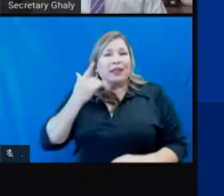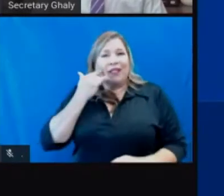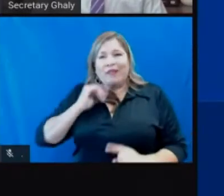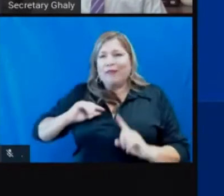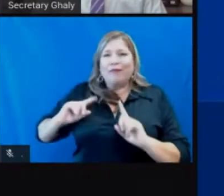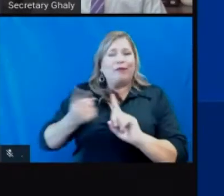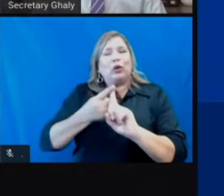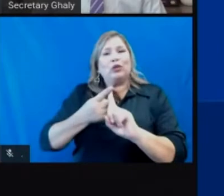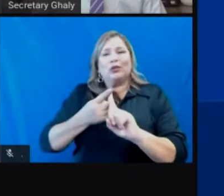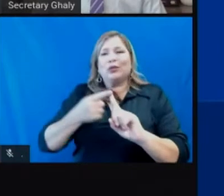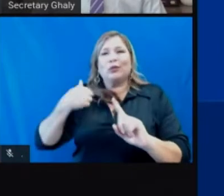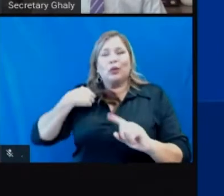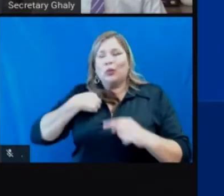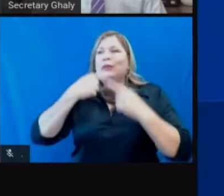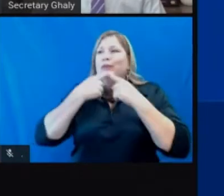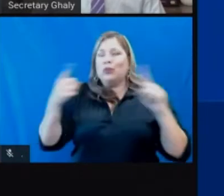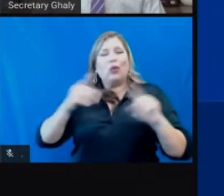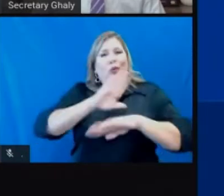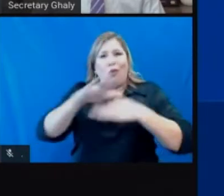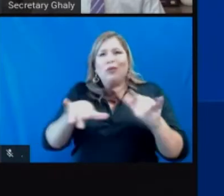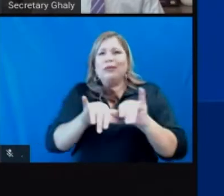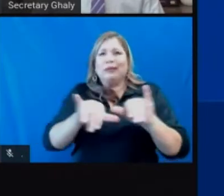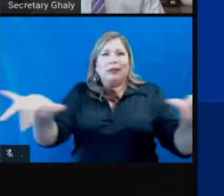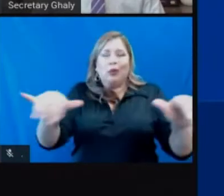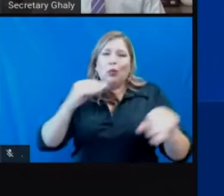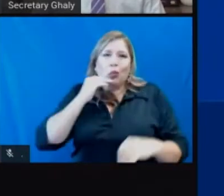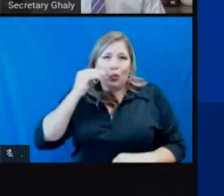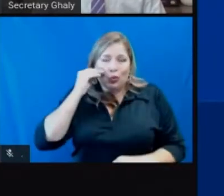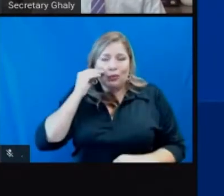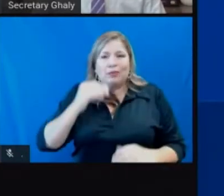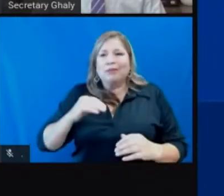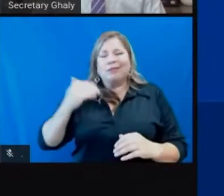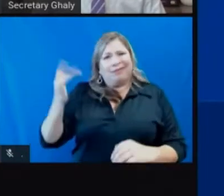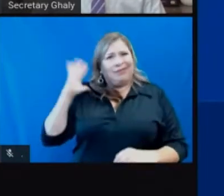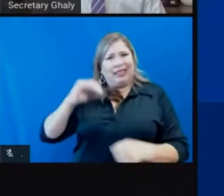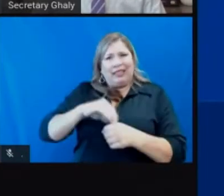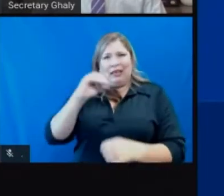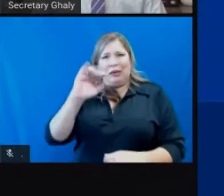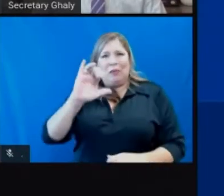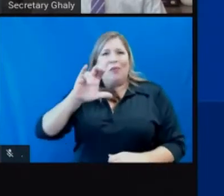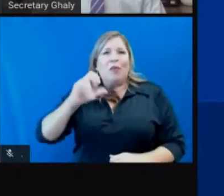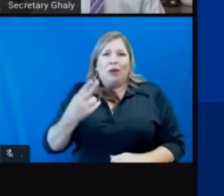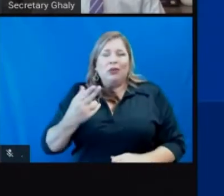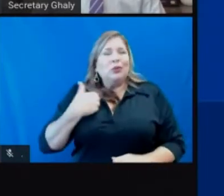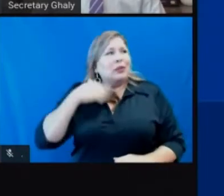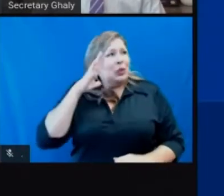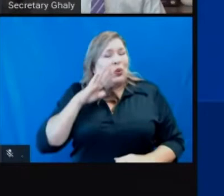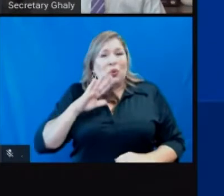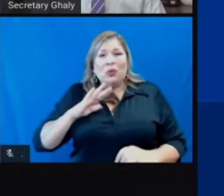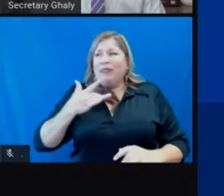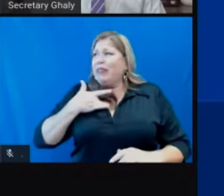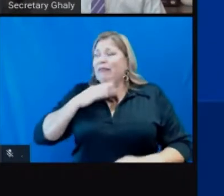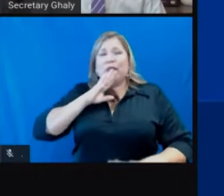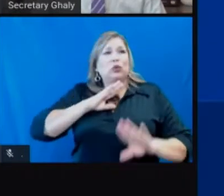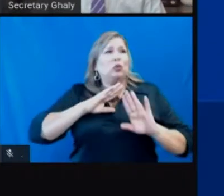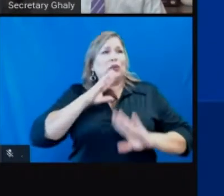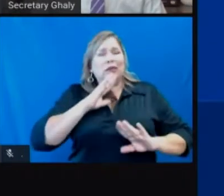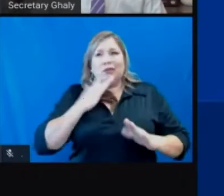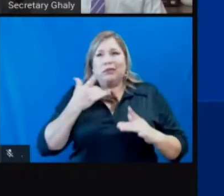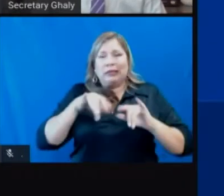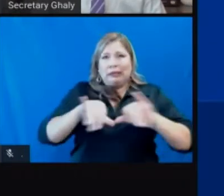March, those difficult days adjusting to the reality of COVID, but that kept us ahead of the